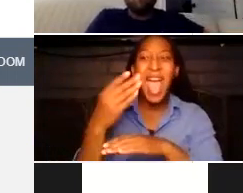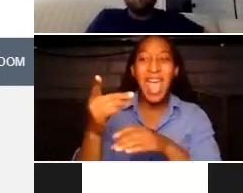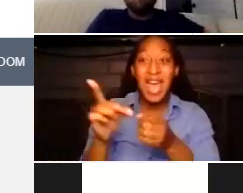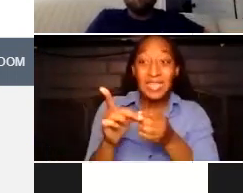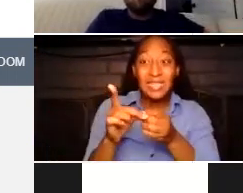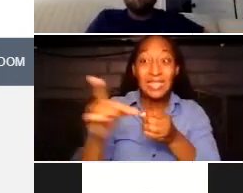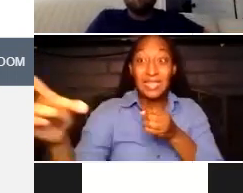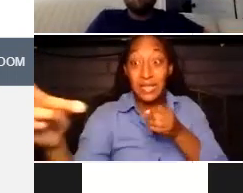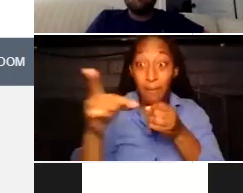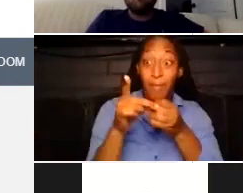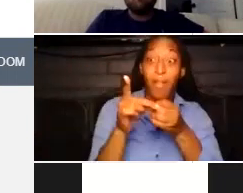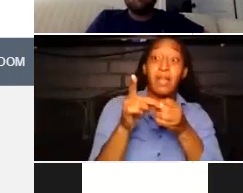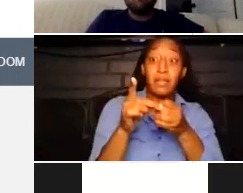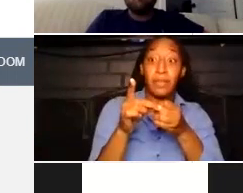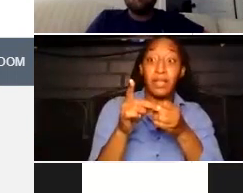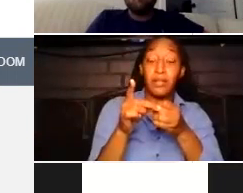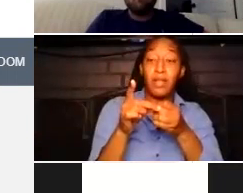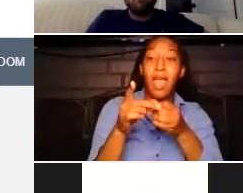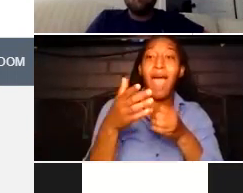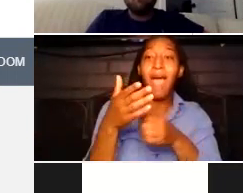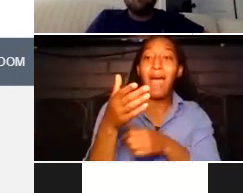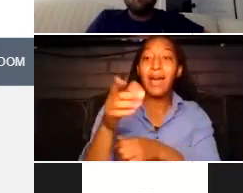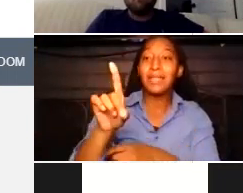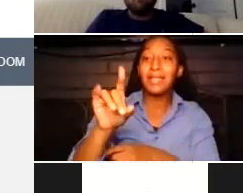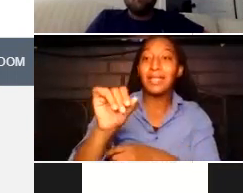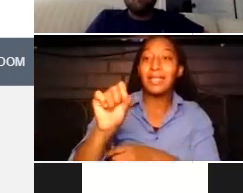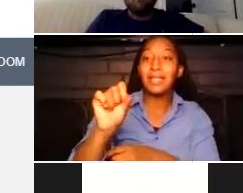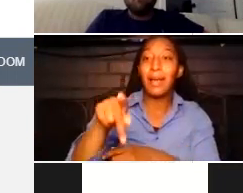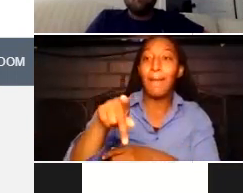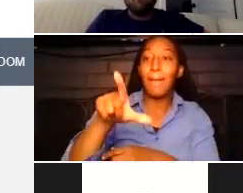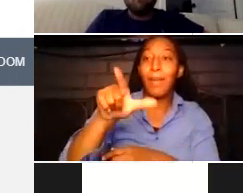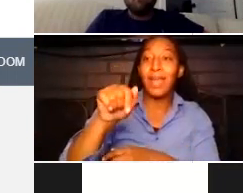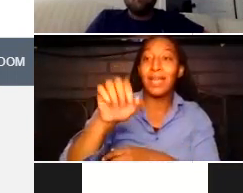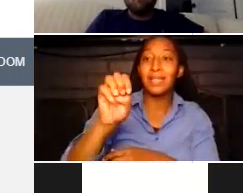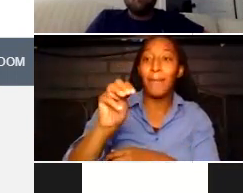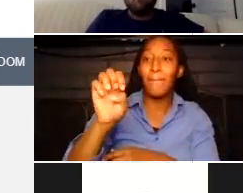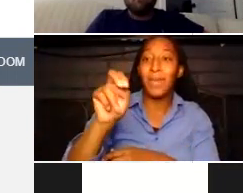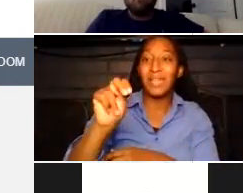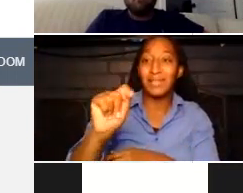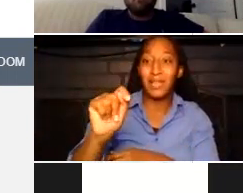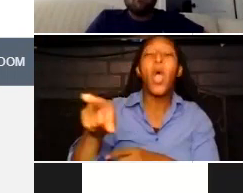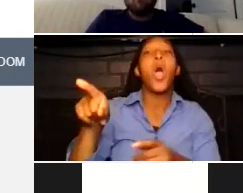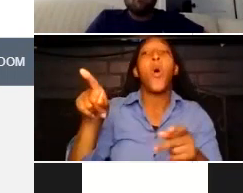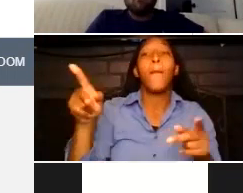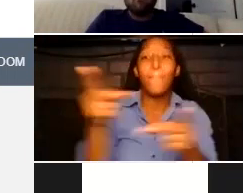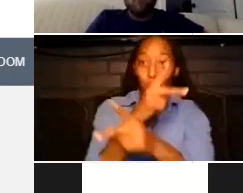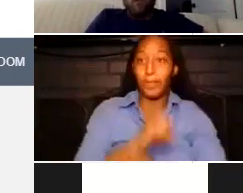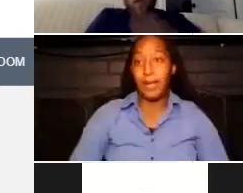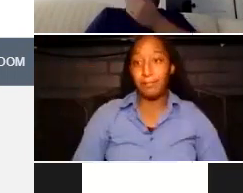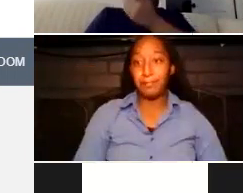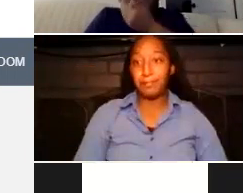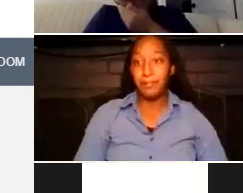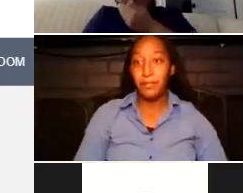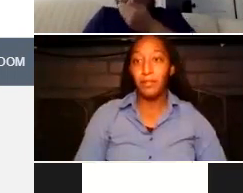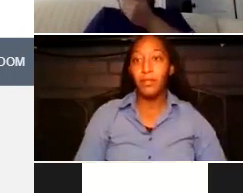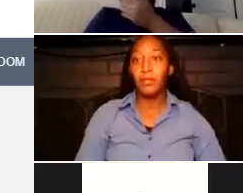So see, by just taking the magnitude, all we're worried about is the number part, right? We're not worried about the direction part.